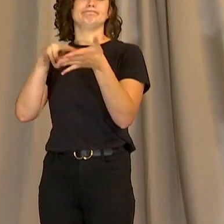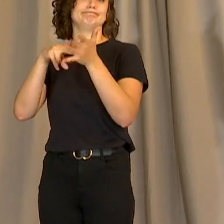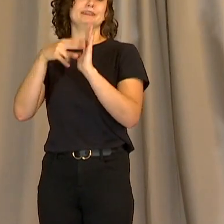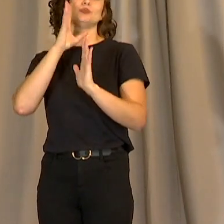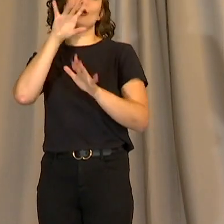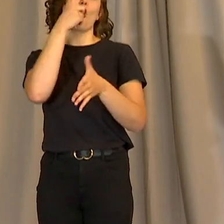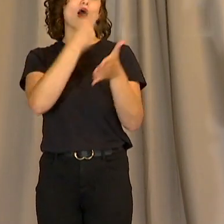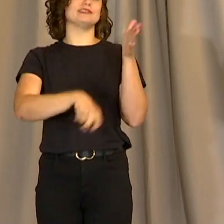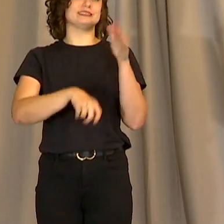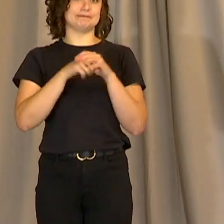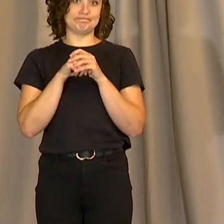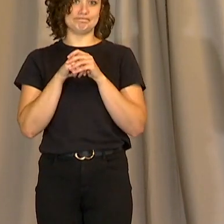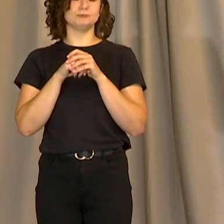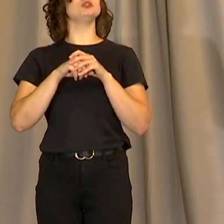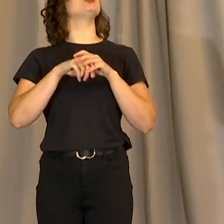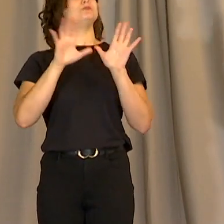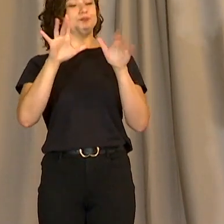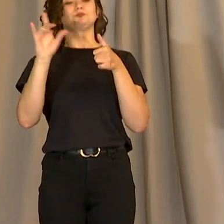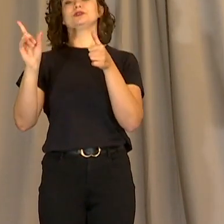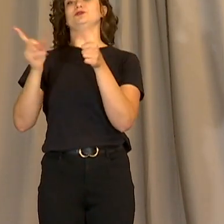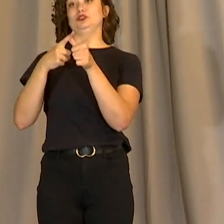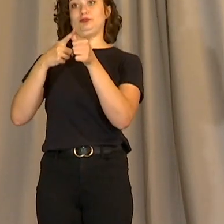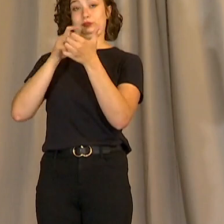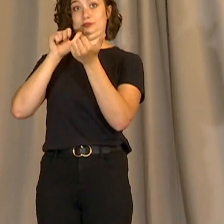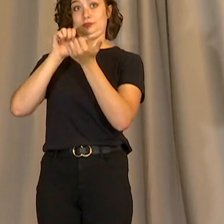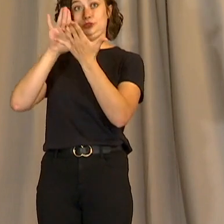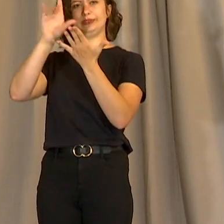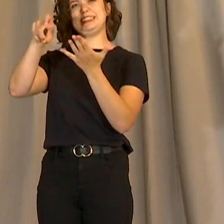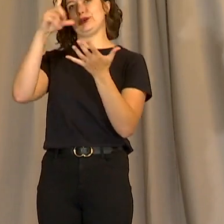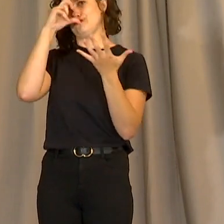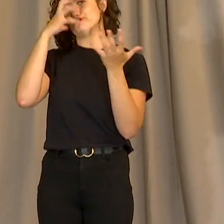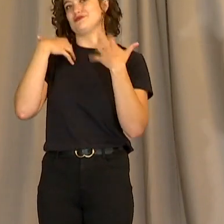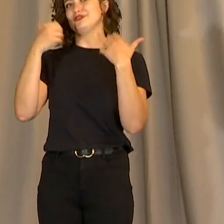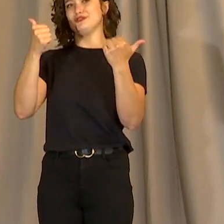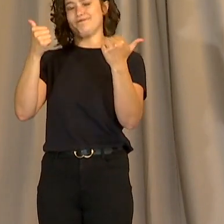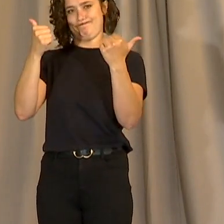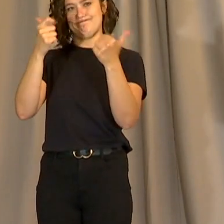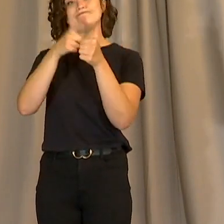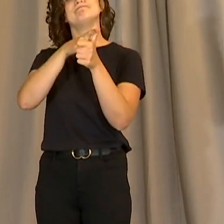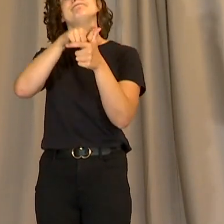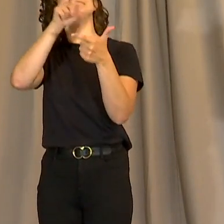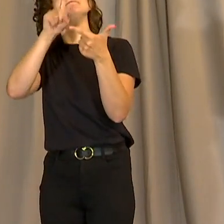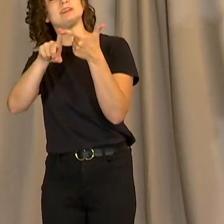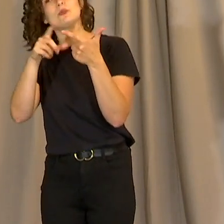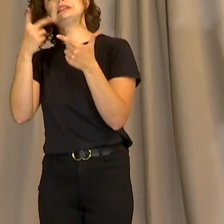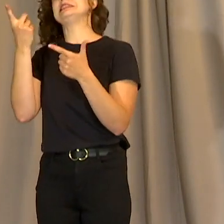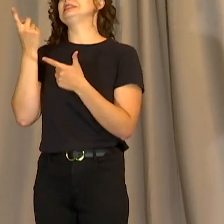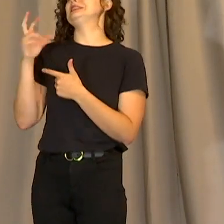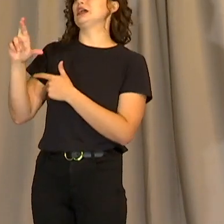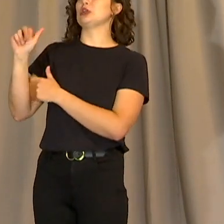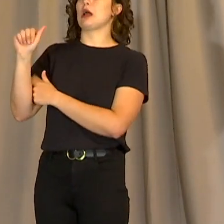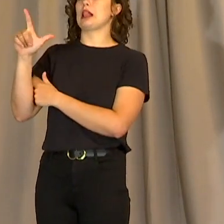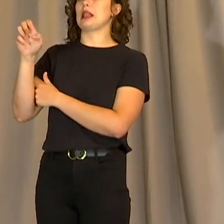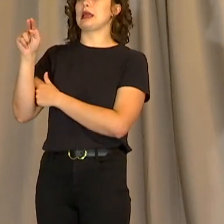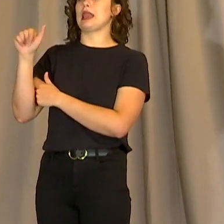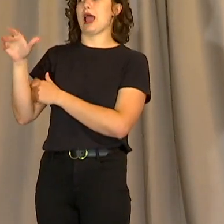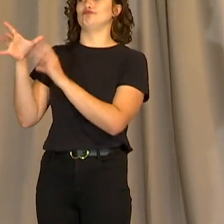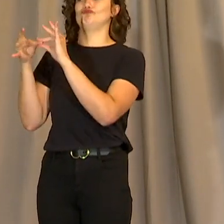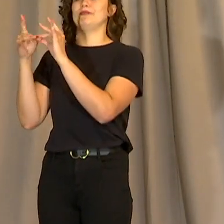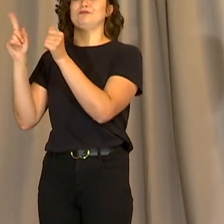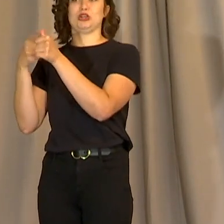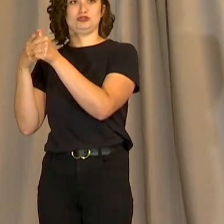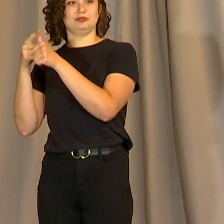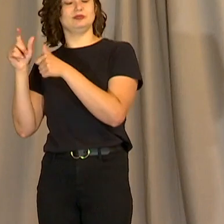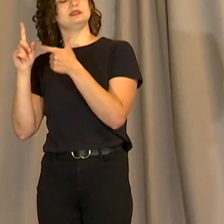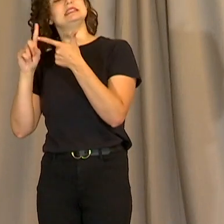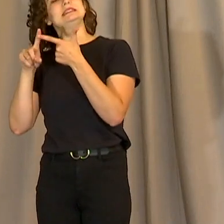need courage first. The second thing is what Dr. Alena was talking about, this idea that you have to learn about yourself first. I don't